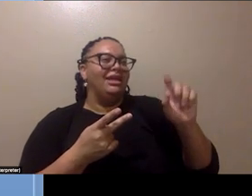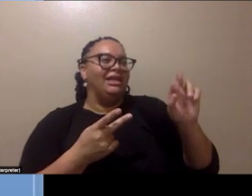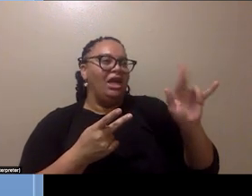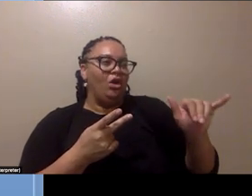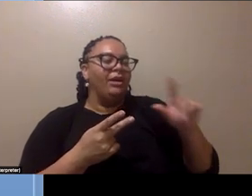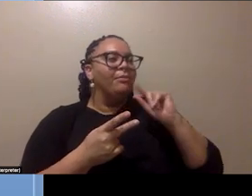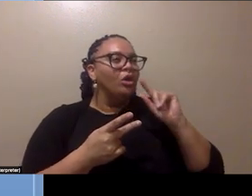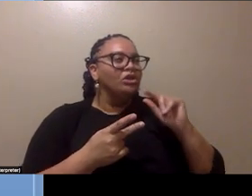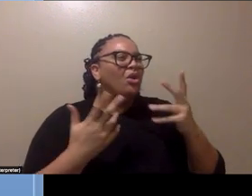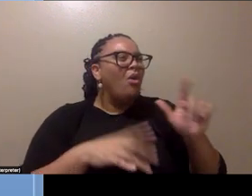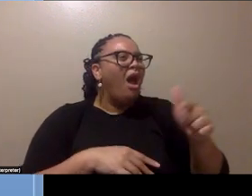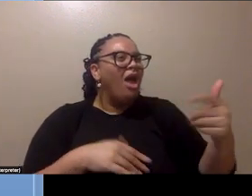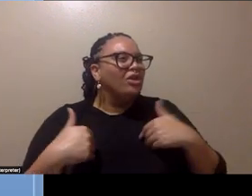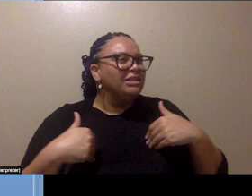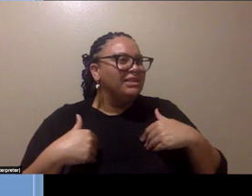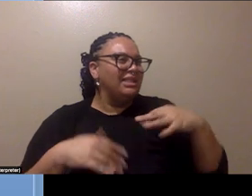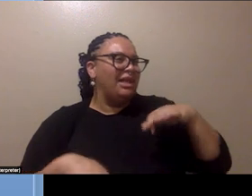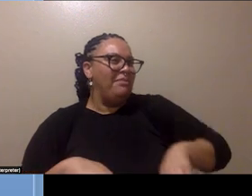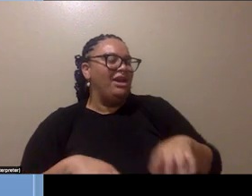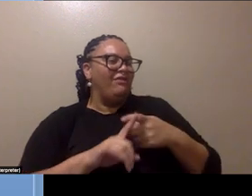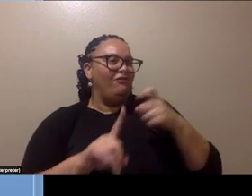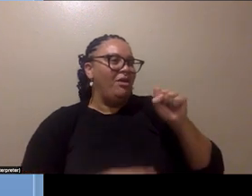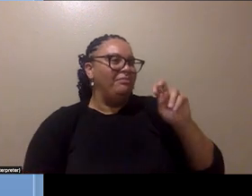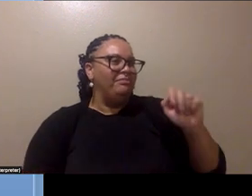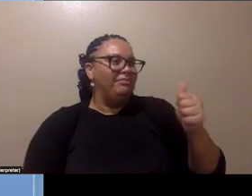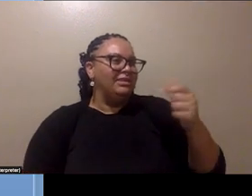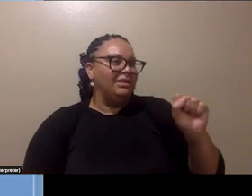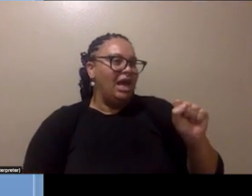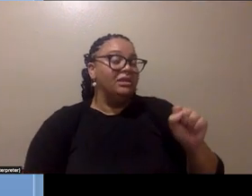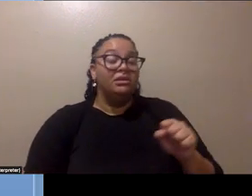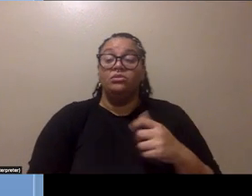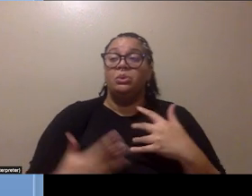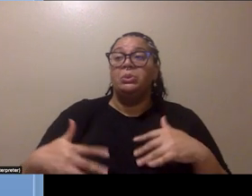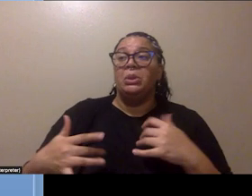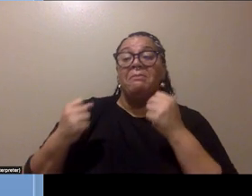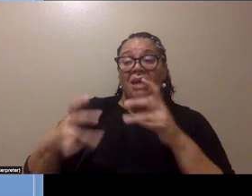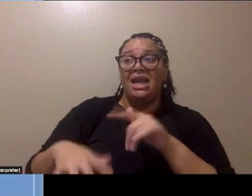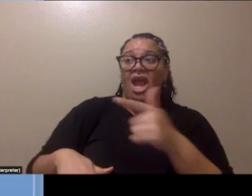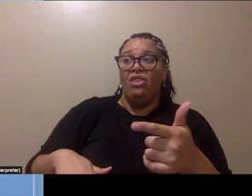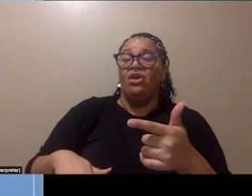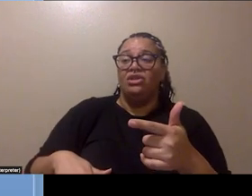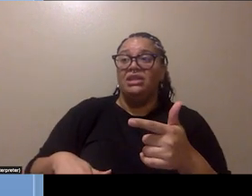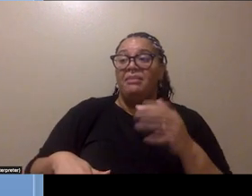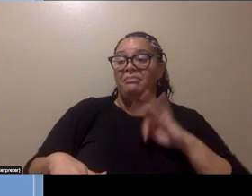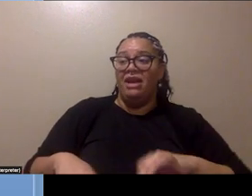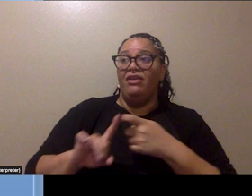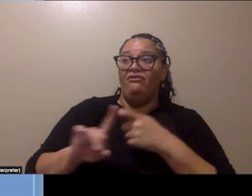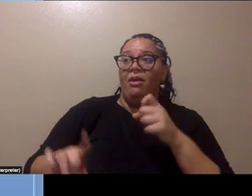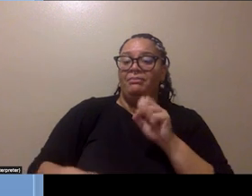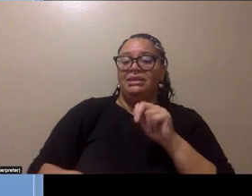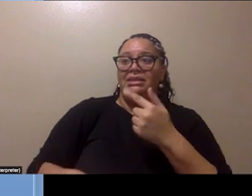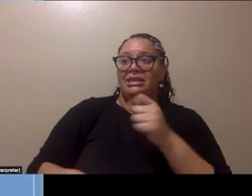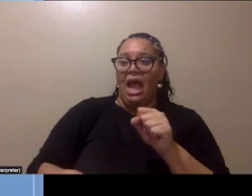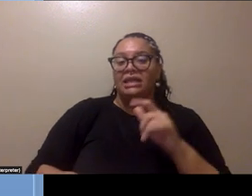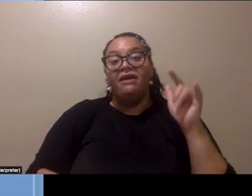birds. What other species benefit from snags? There are a lot of other species that benefit from snags.